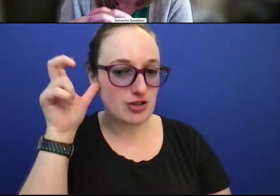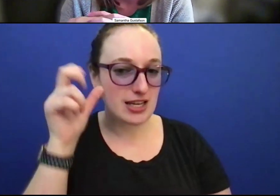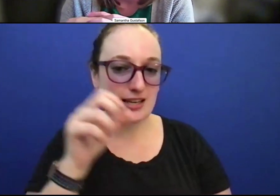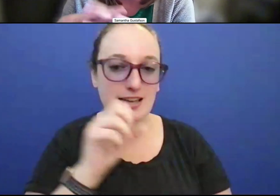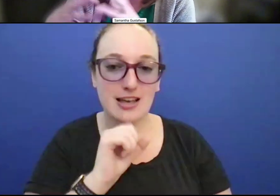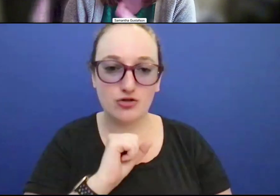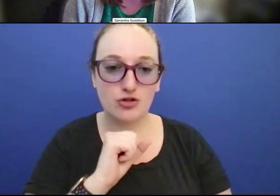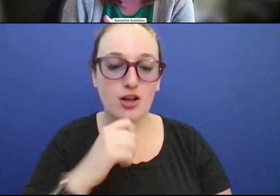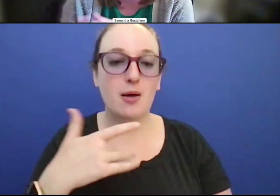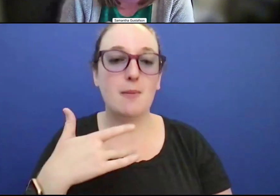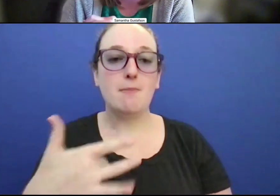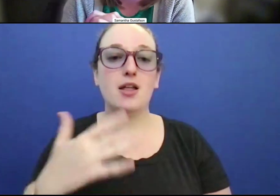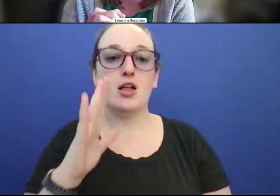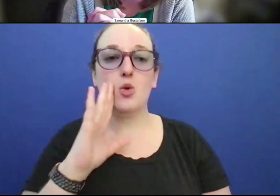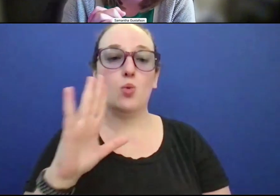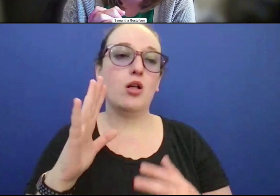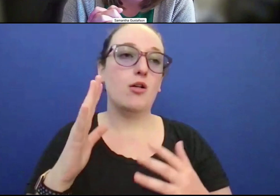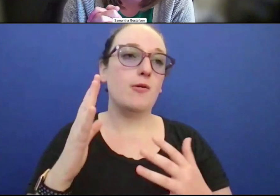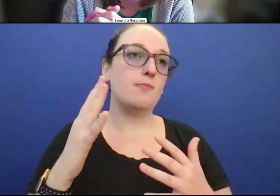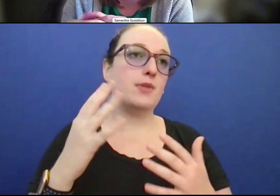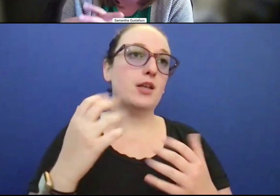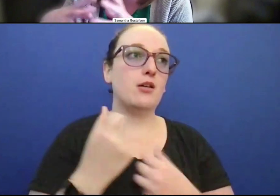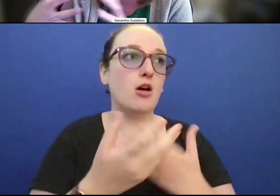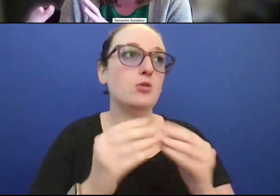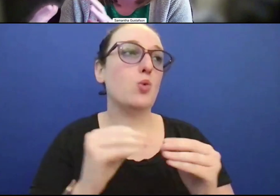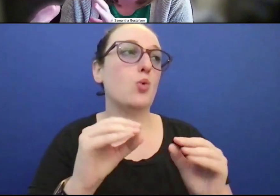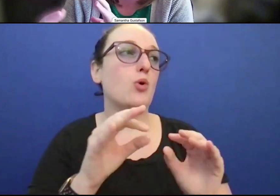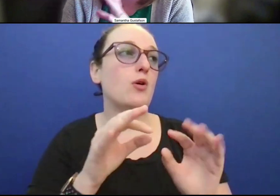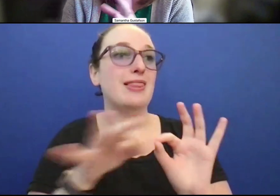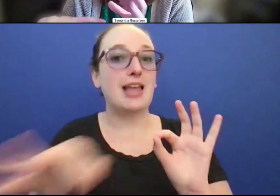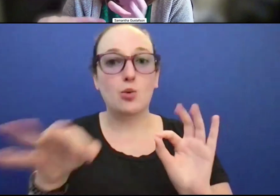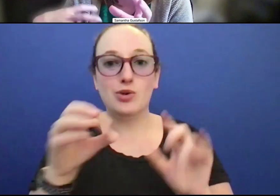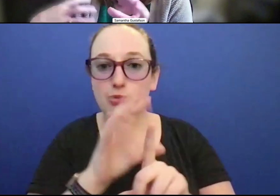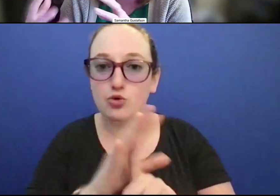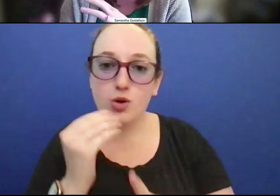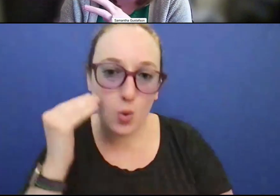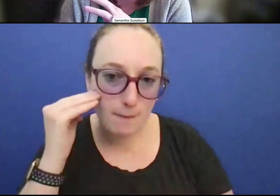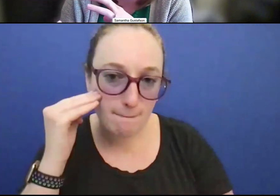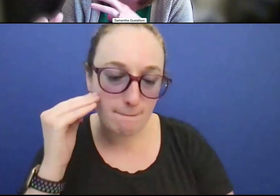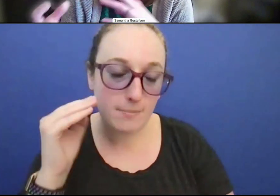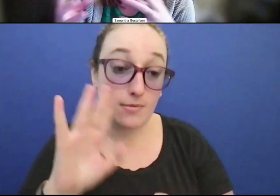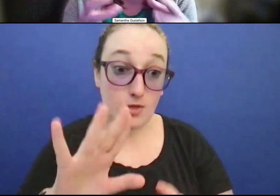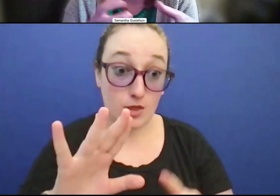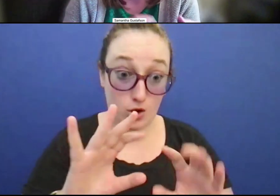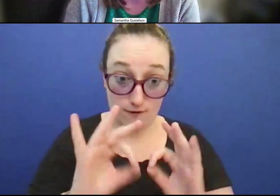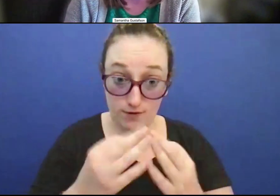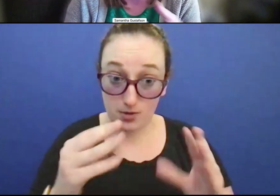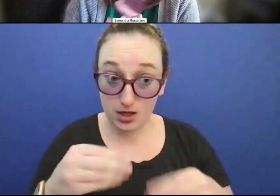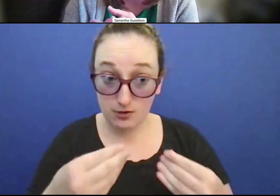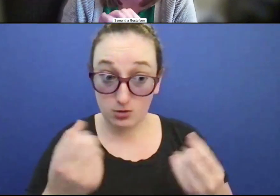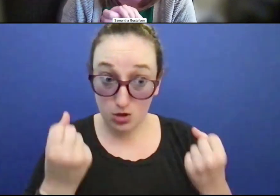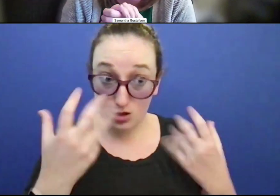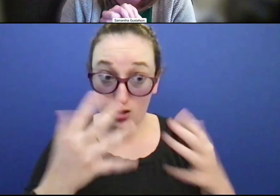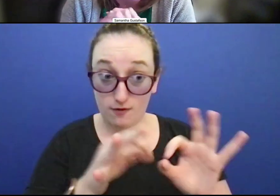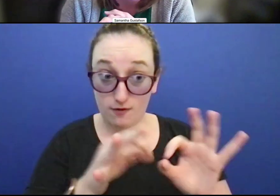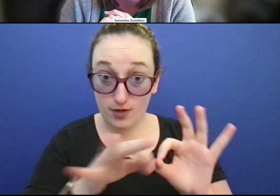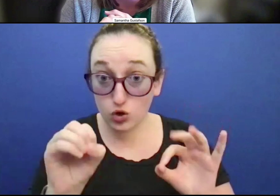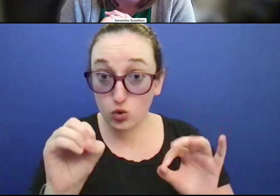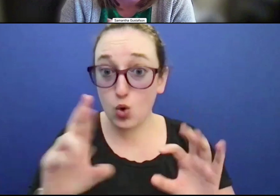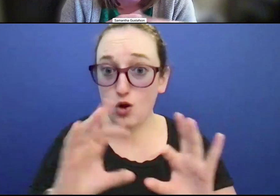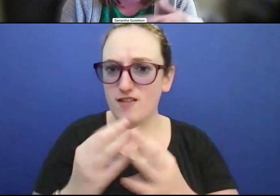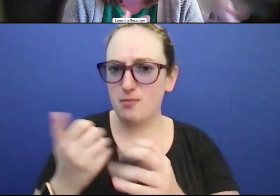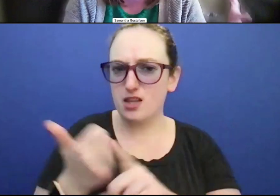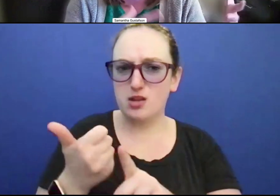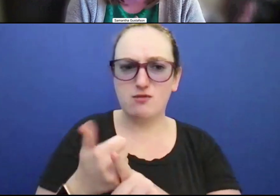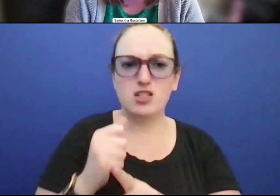like language exposure at home. Do they have a family who gives them really rich language input, or a family